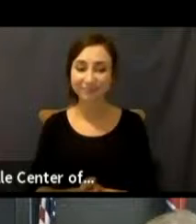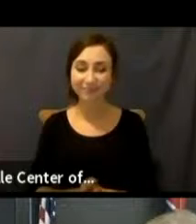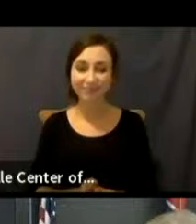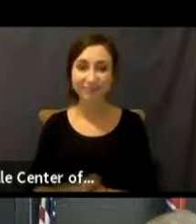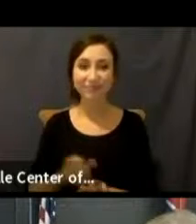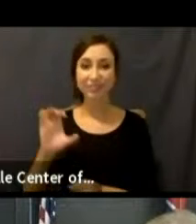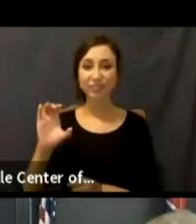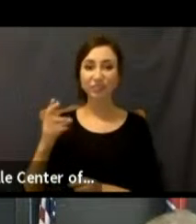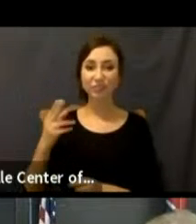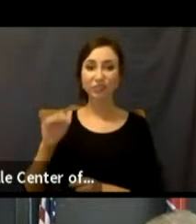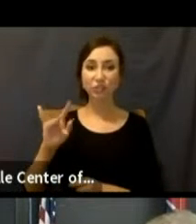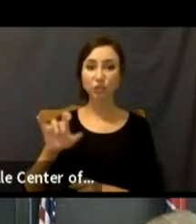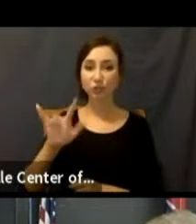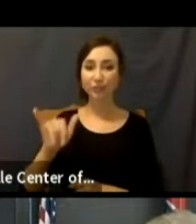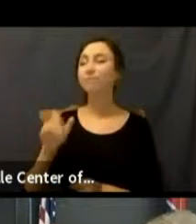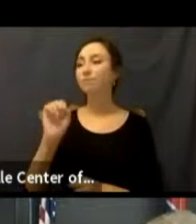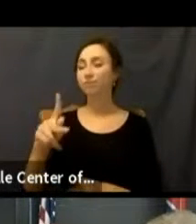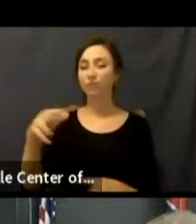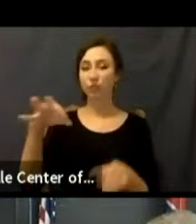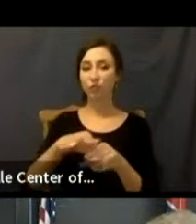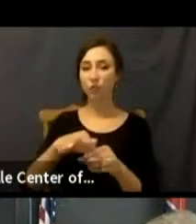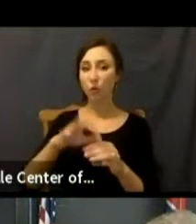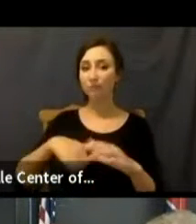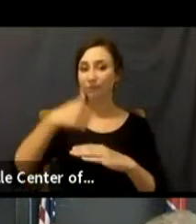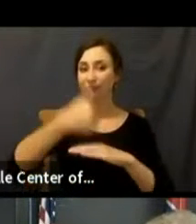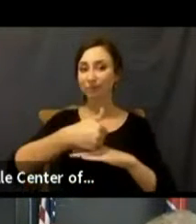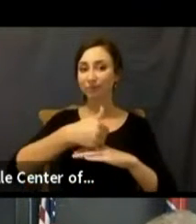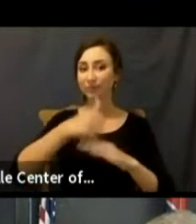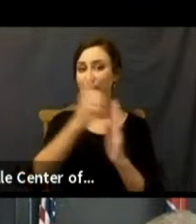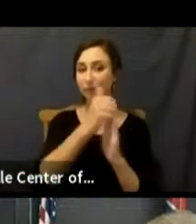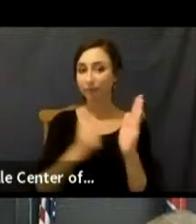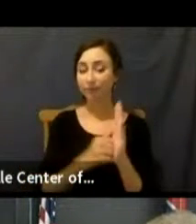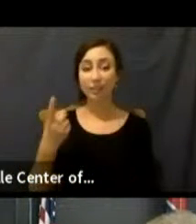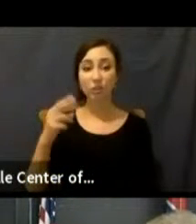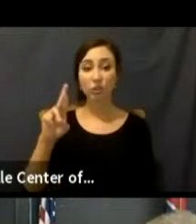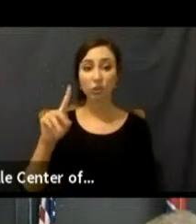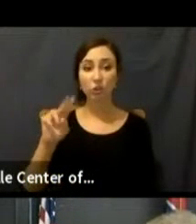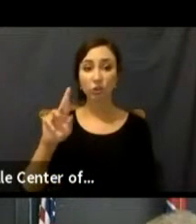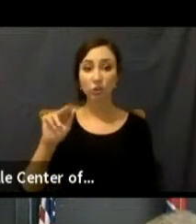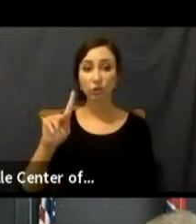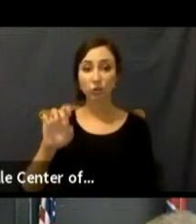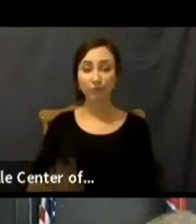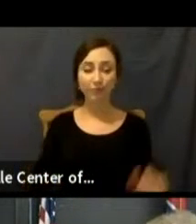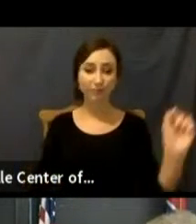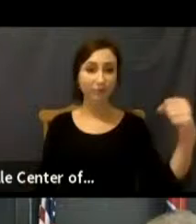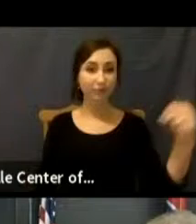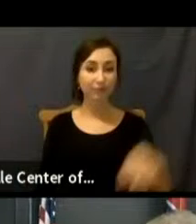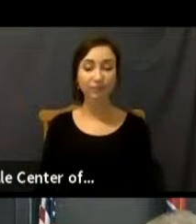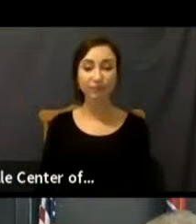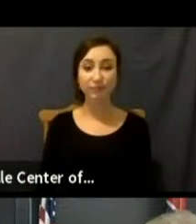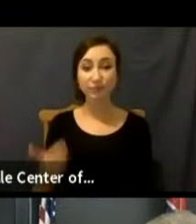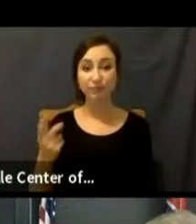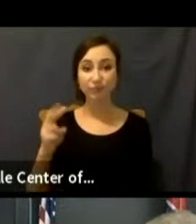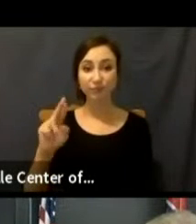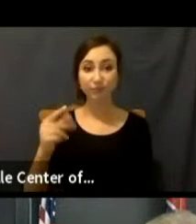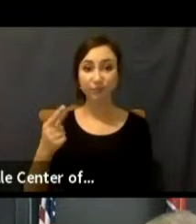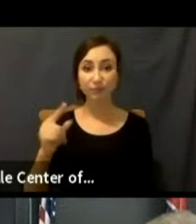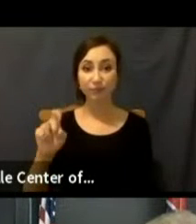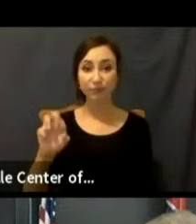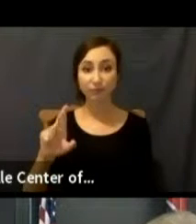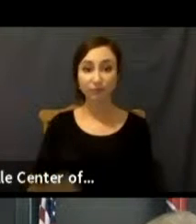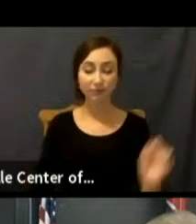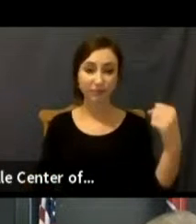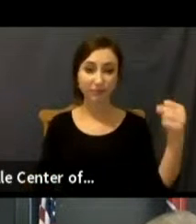All right, the vote to set the agenda, Dr. Drake, Yes. Dr. Gocher,